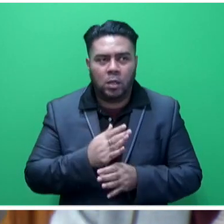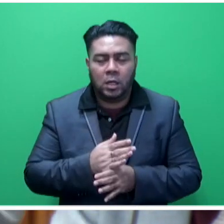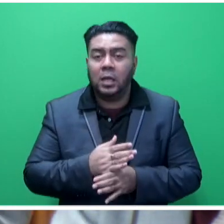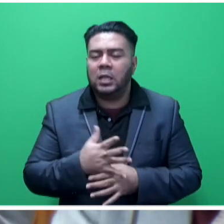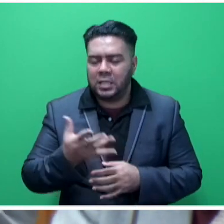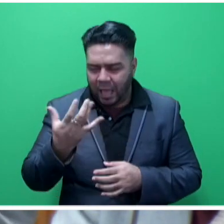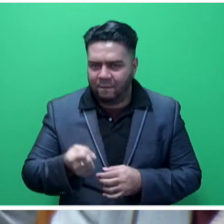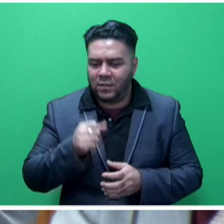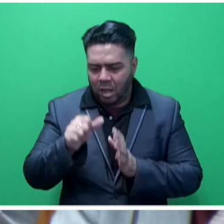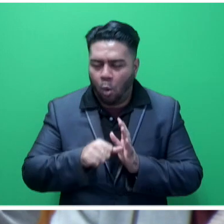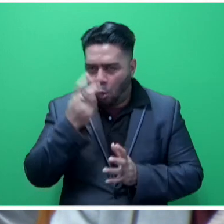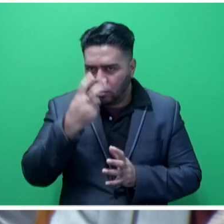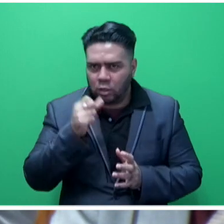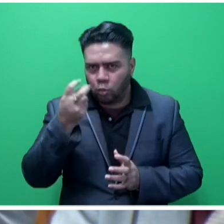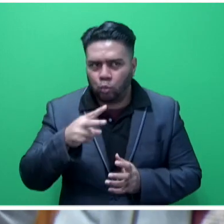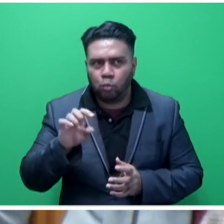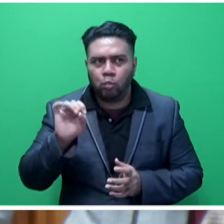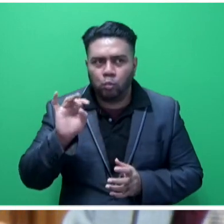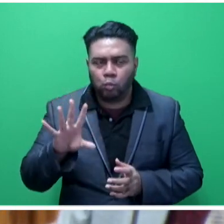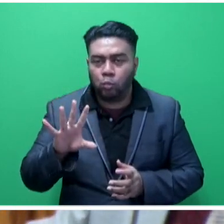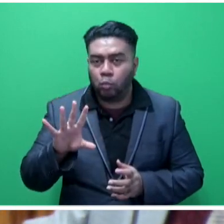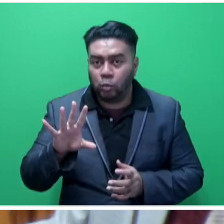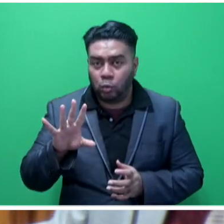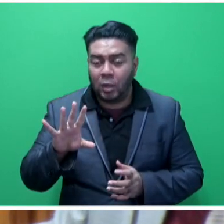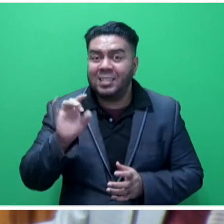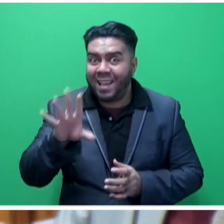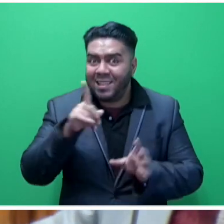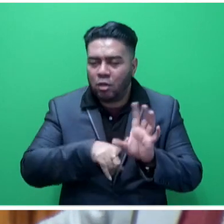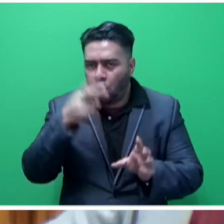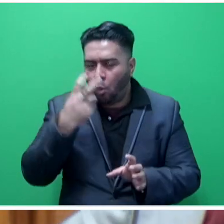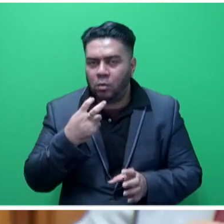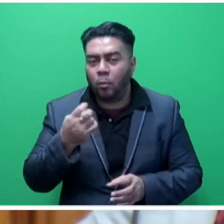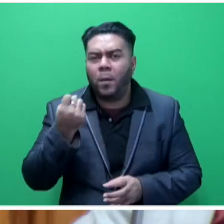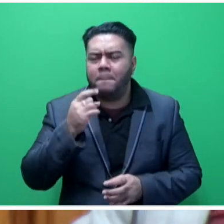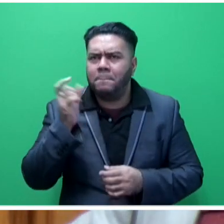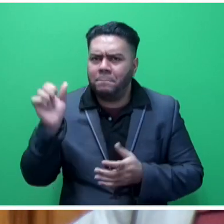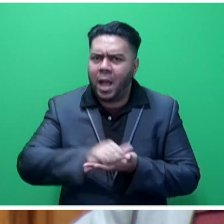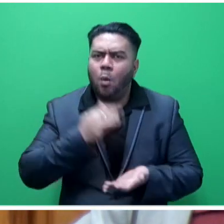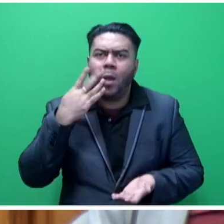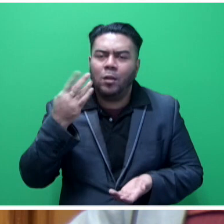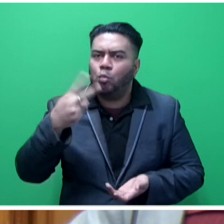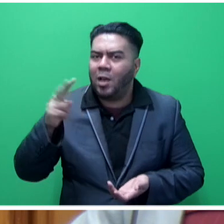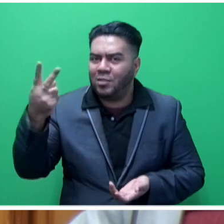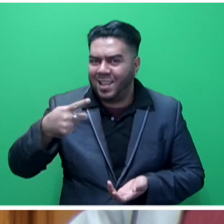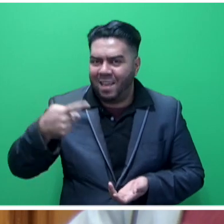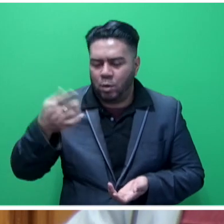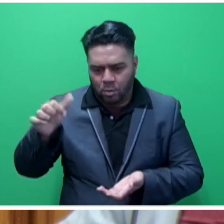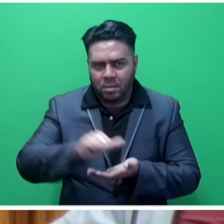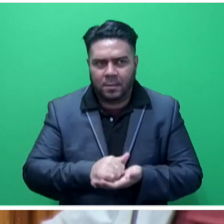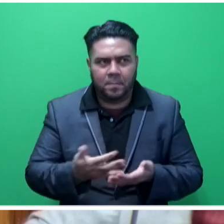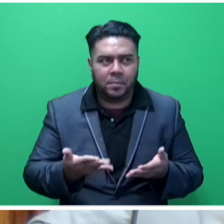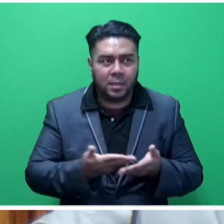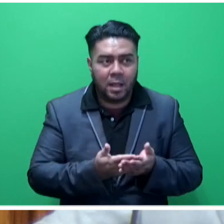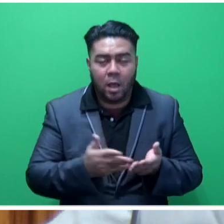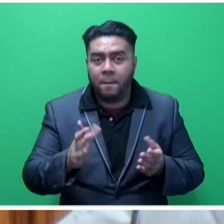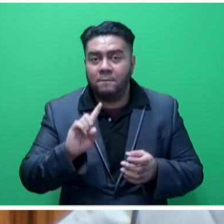replacement. It was bought in 2011 at 1.5 million Fijian dollars, and just before the onset of